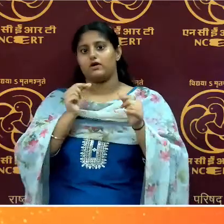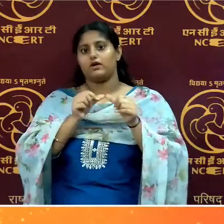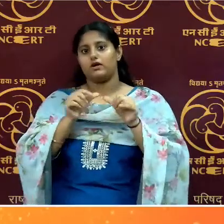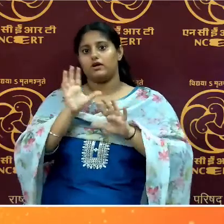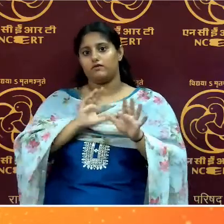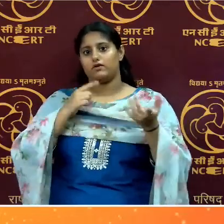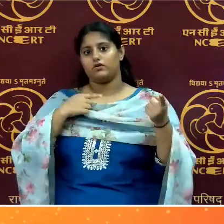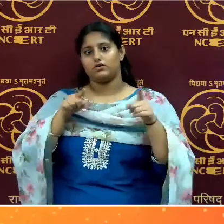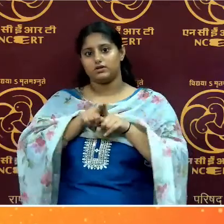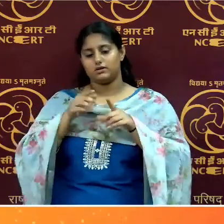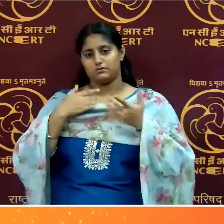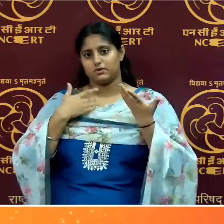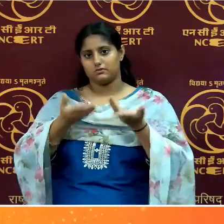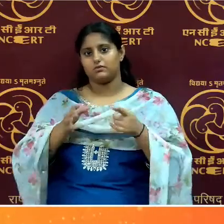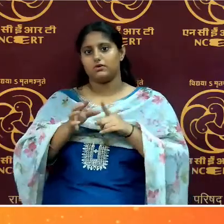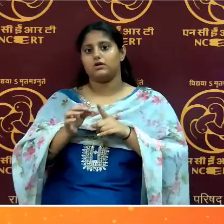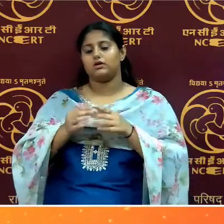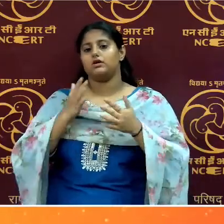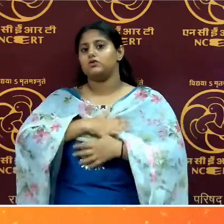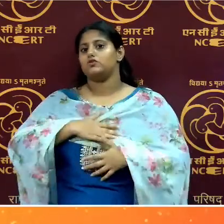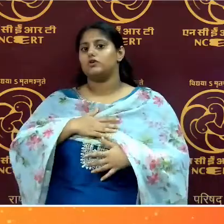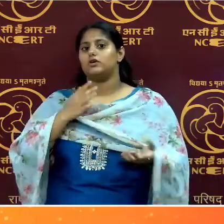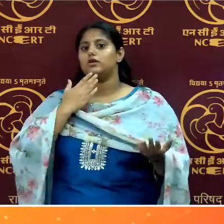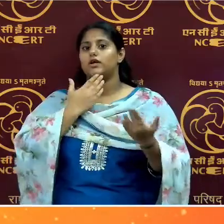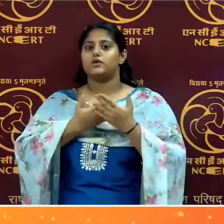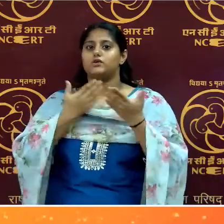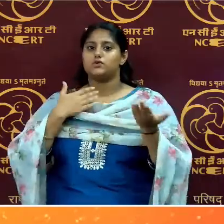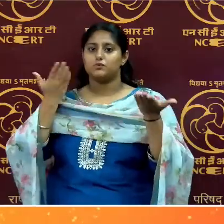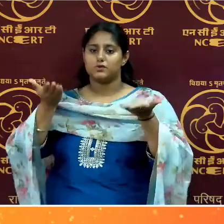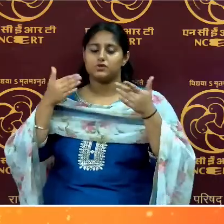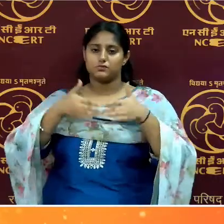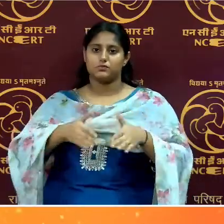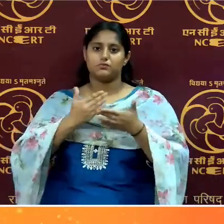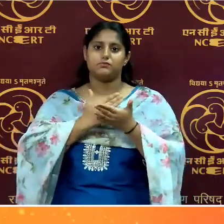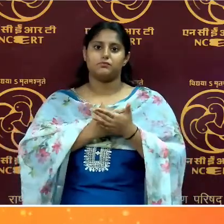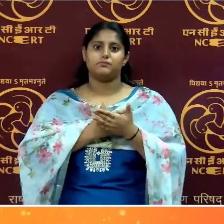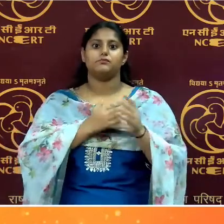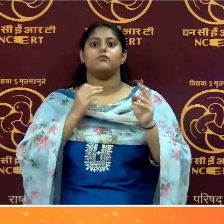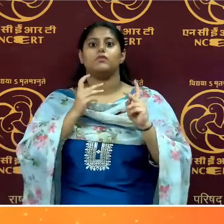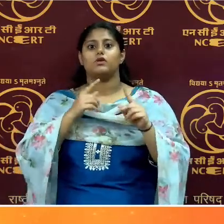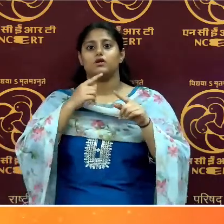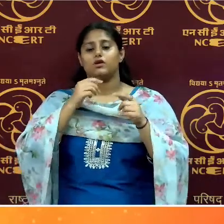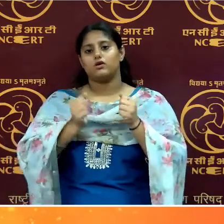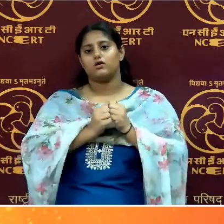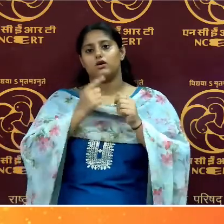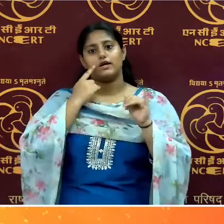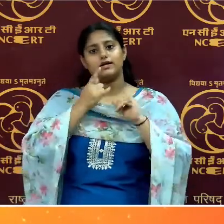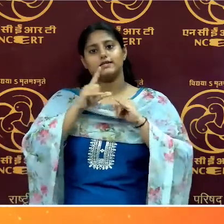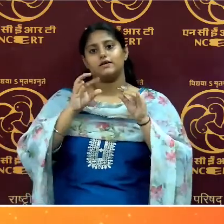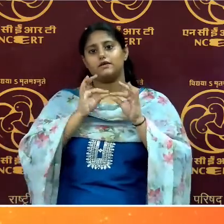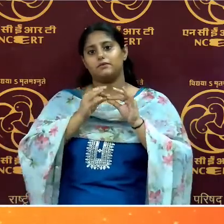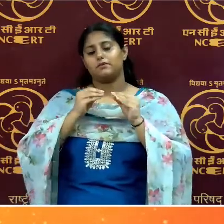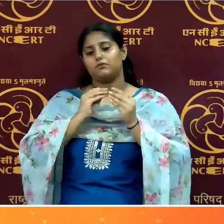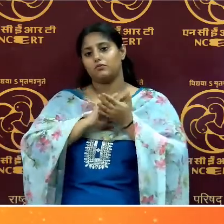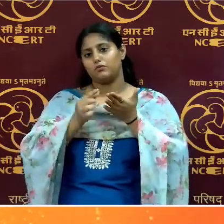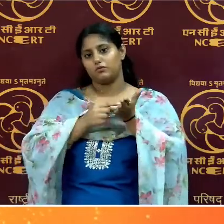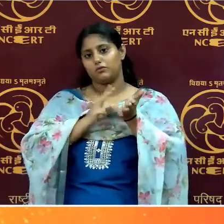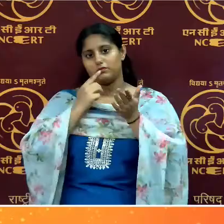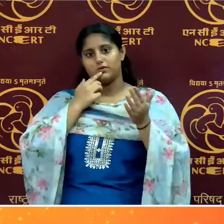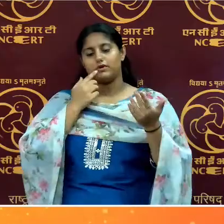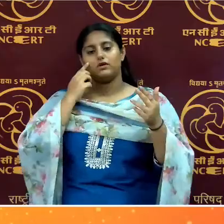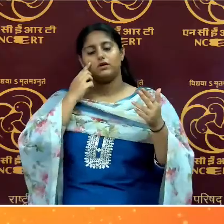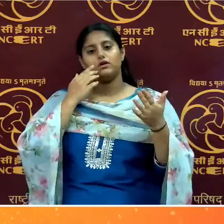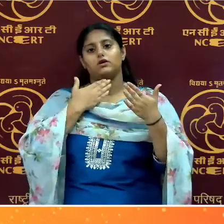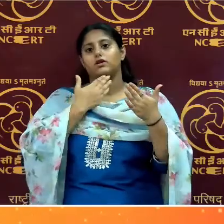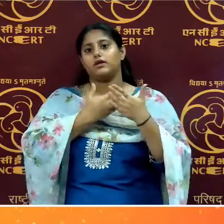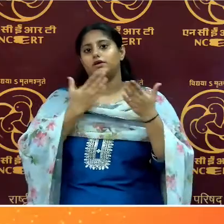moment here in the studio also. So, thank you so much for your Thank you. time and contribution to the session. I would also like to thank my ISL interpreter, Ms. Bhumi, for her